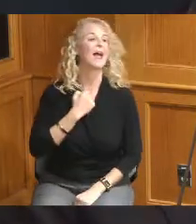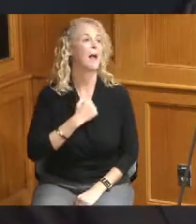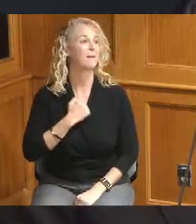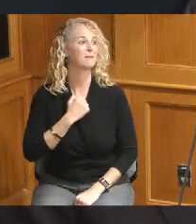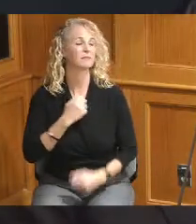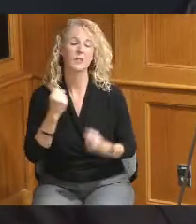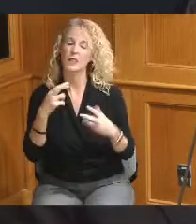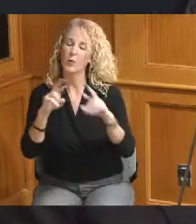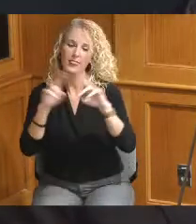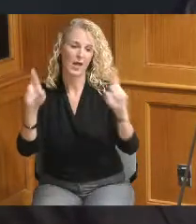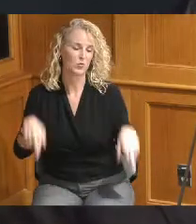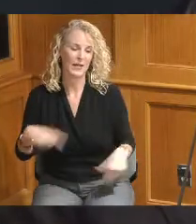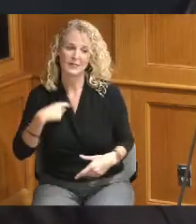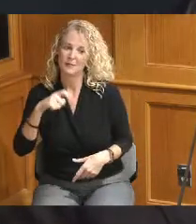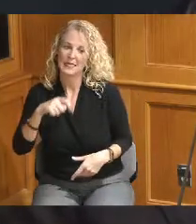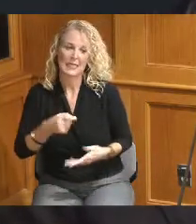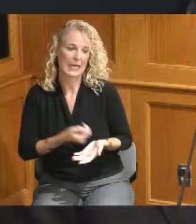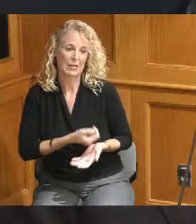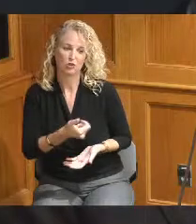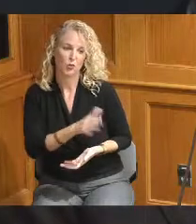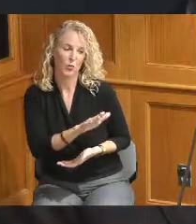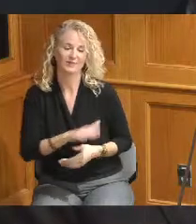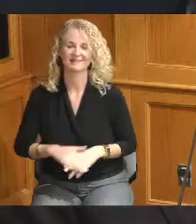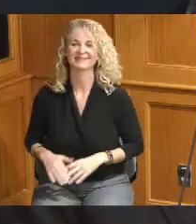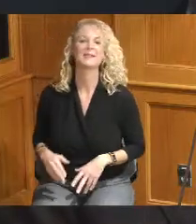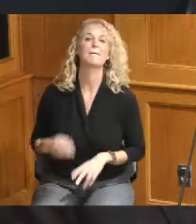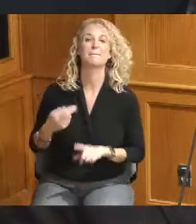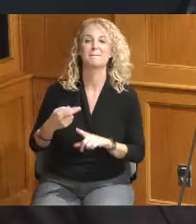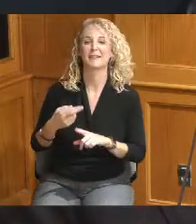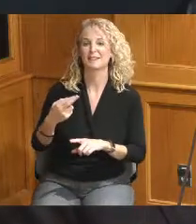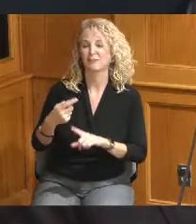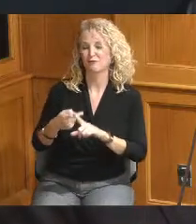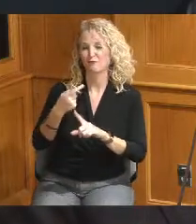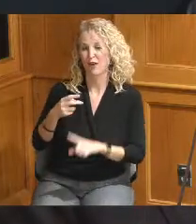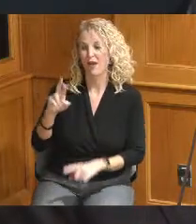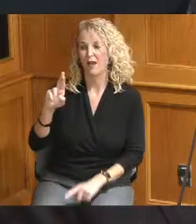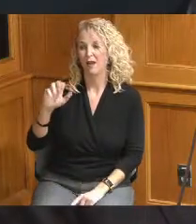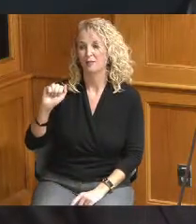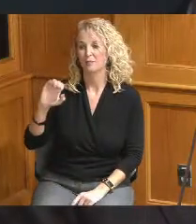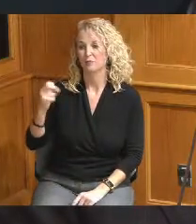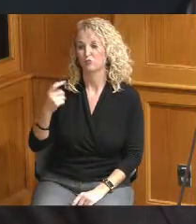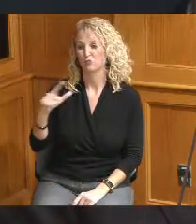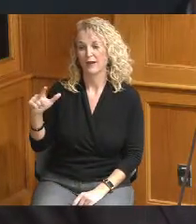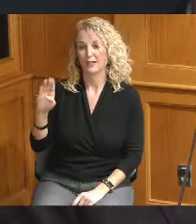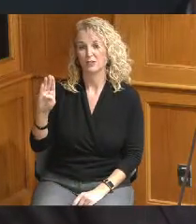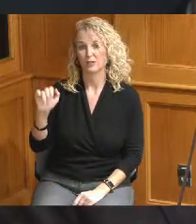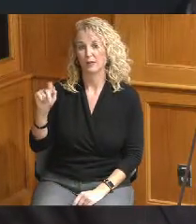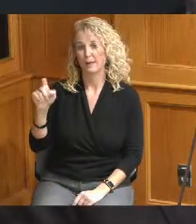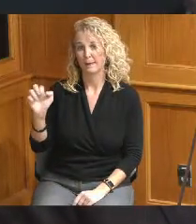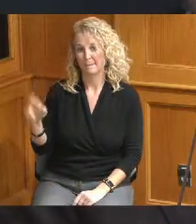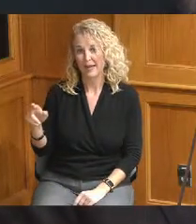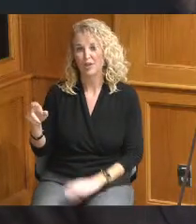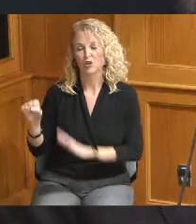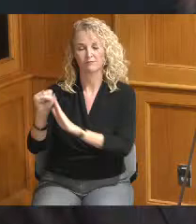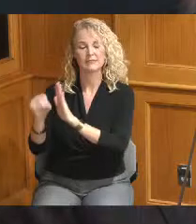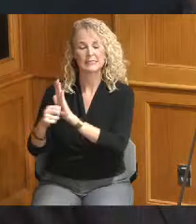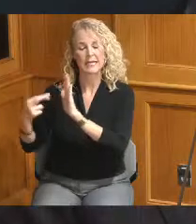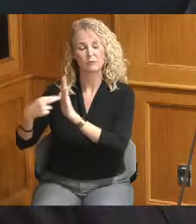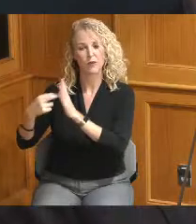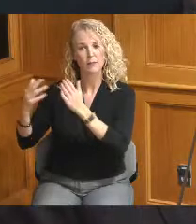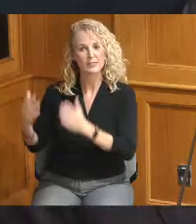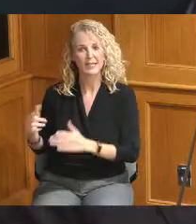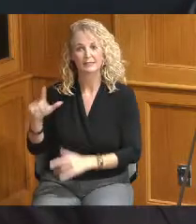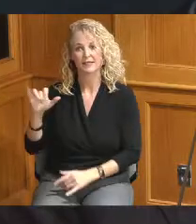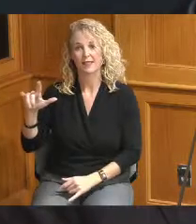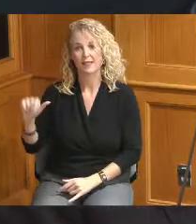lot of resumes. Right. No, she comes from Rachel Baker's office. So Rachel, as everyone knows, is a state representative, and